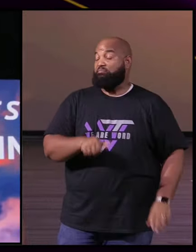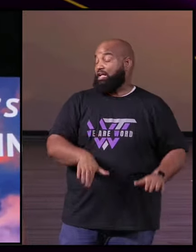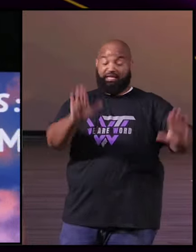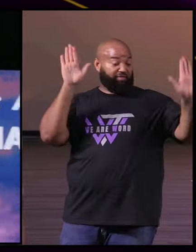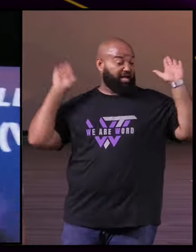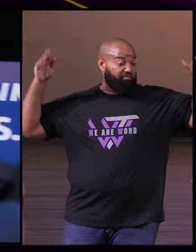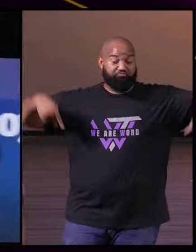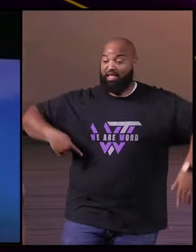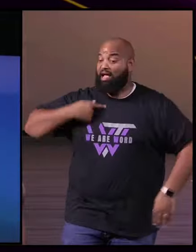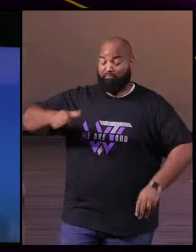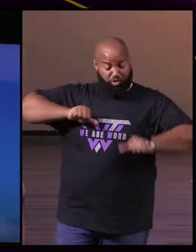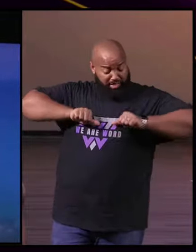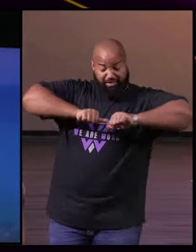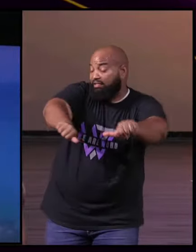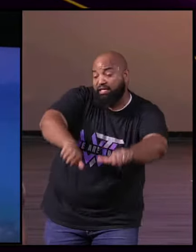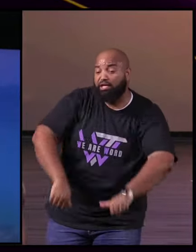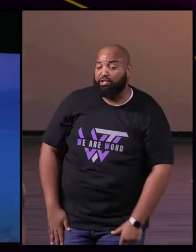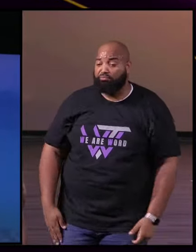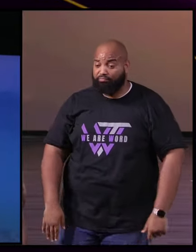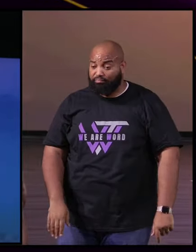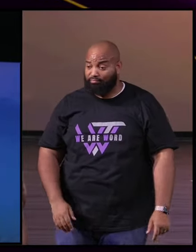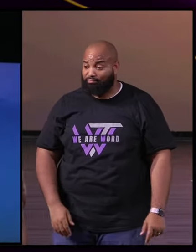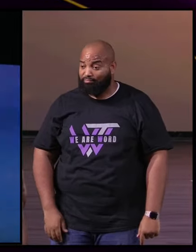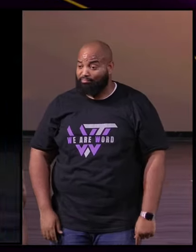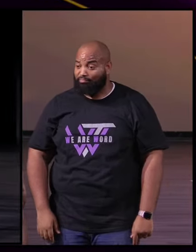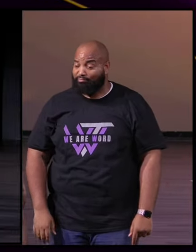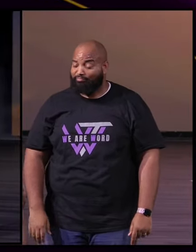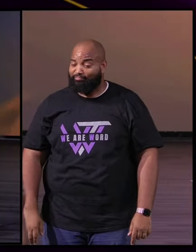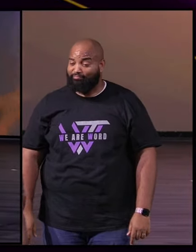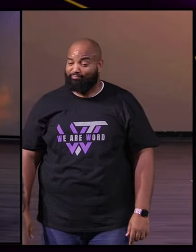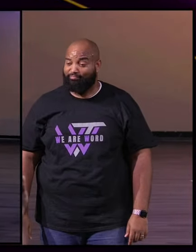nowhere. I'm going to stick right here.